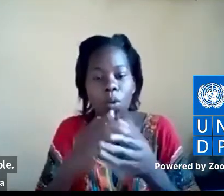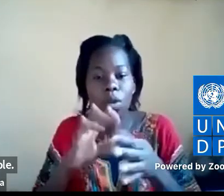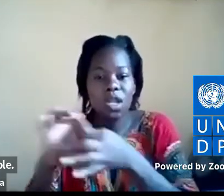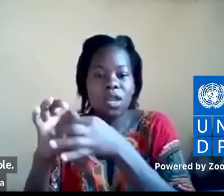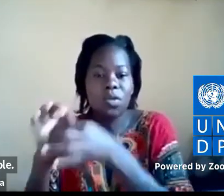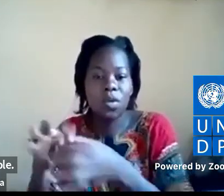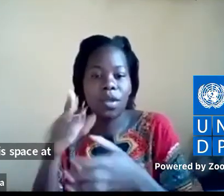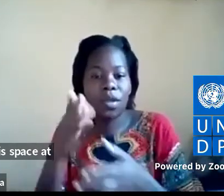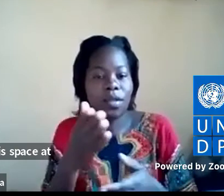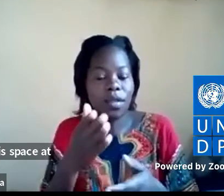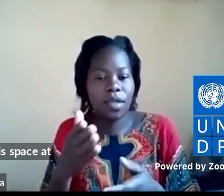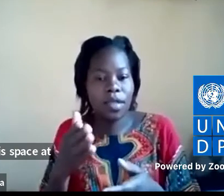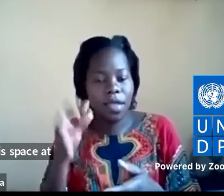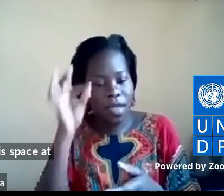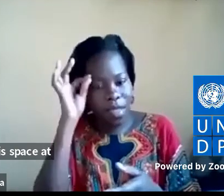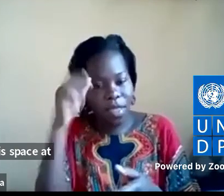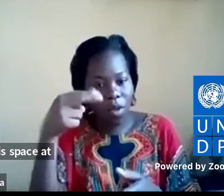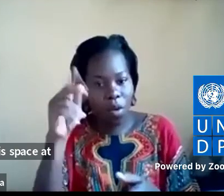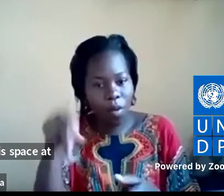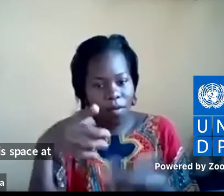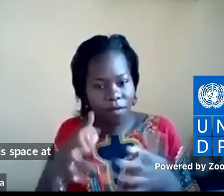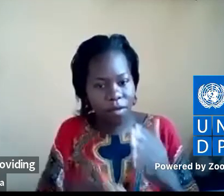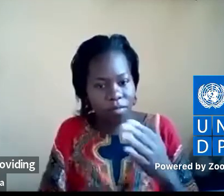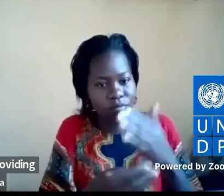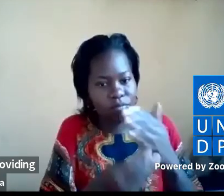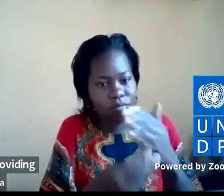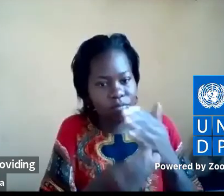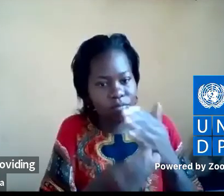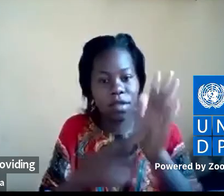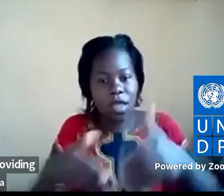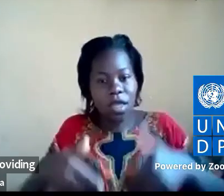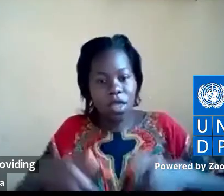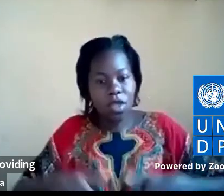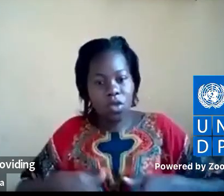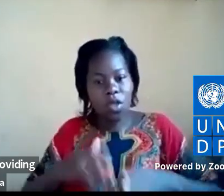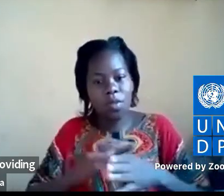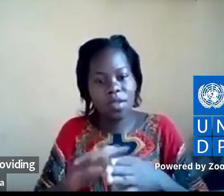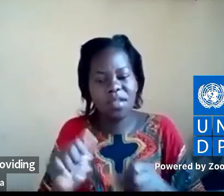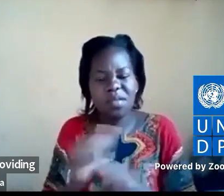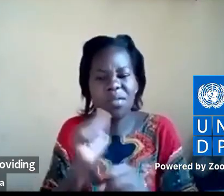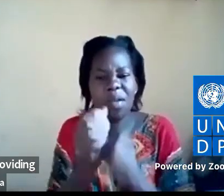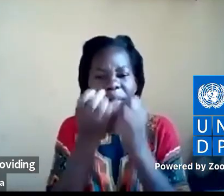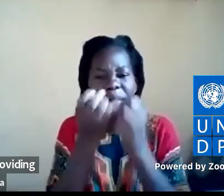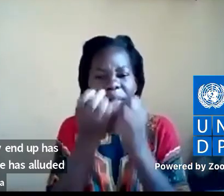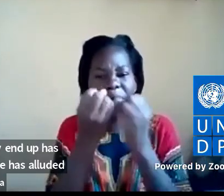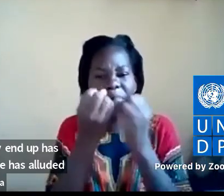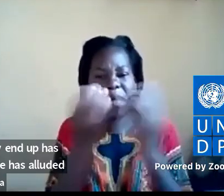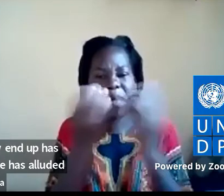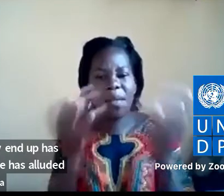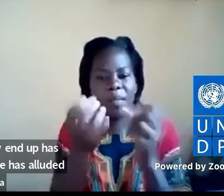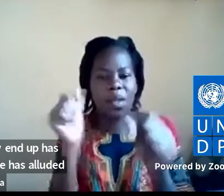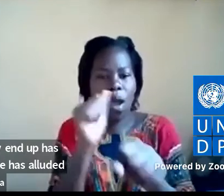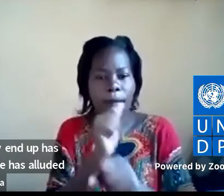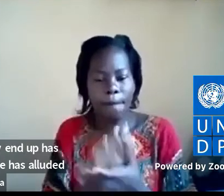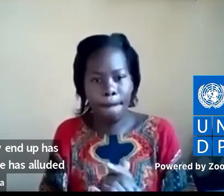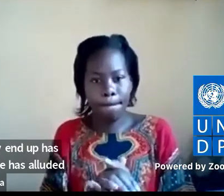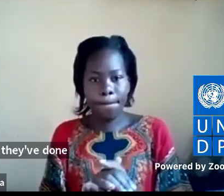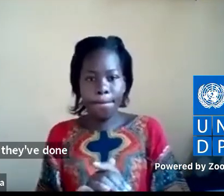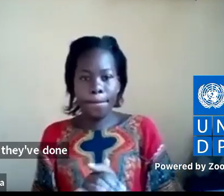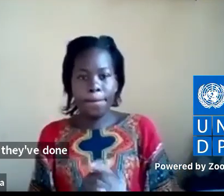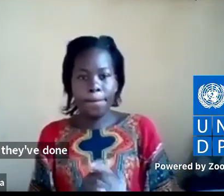Hope has alluded some of them, including the Youth for Business. They've done a lot of work. If you recall, Naomi